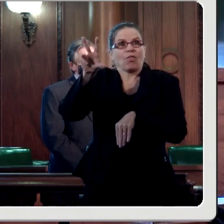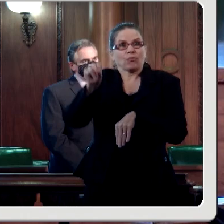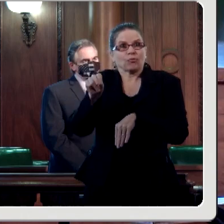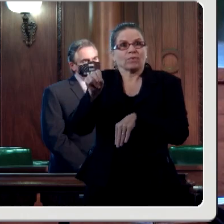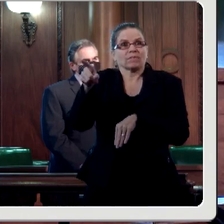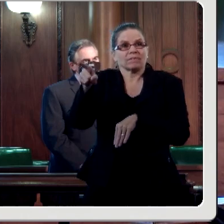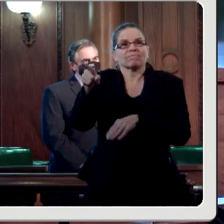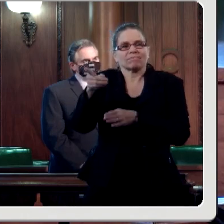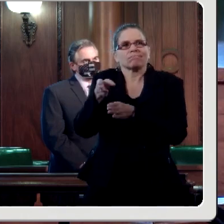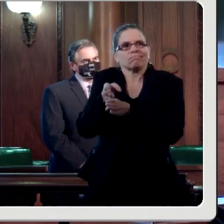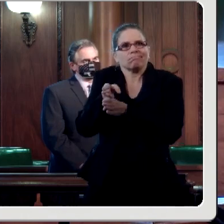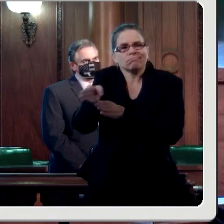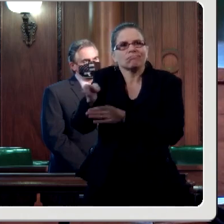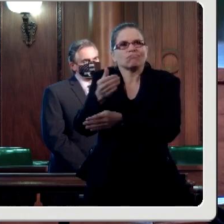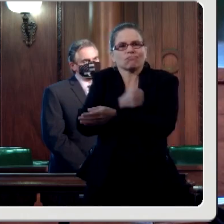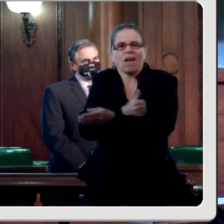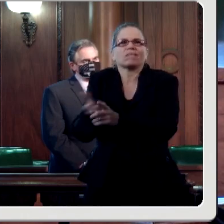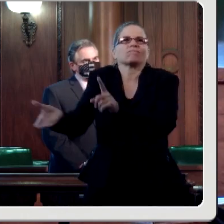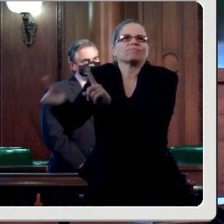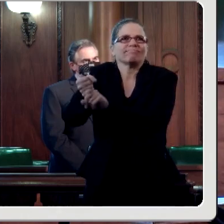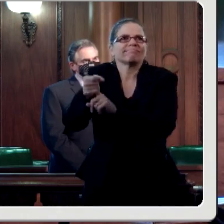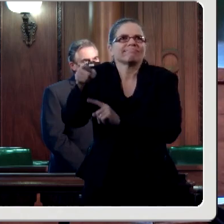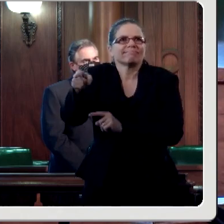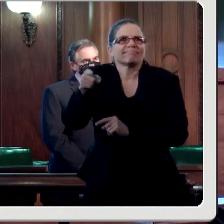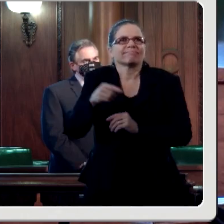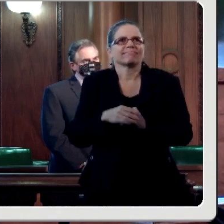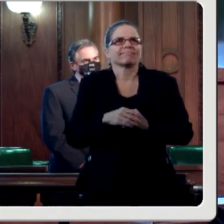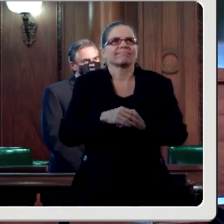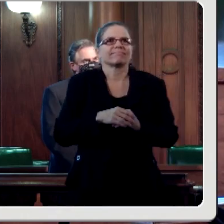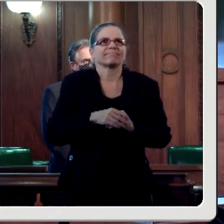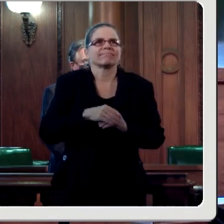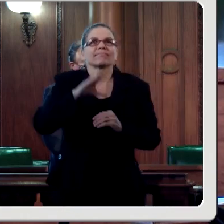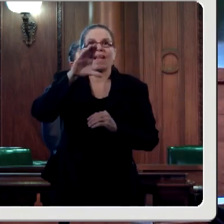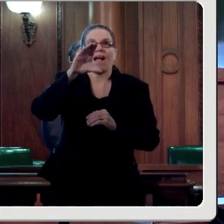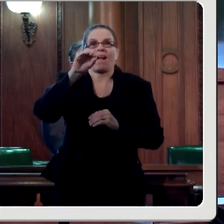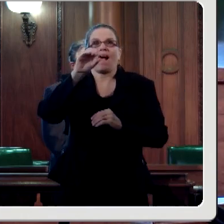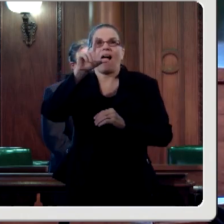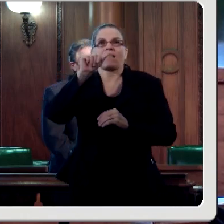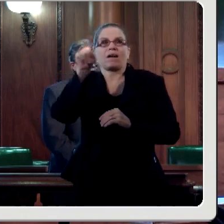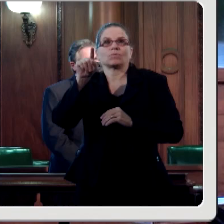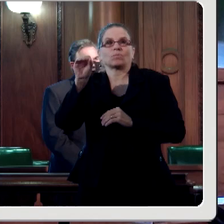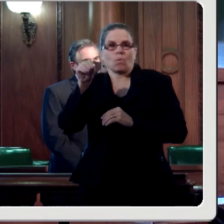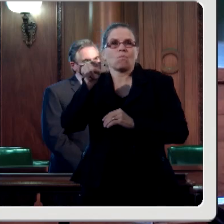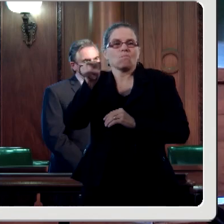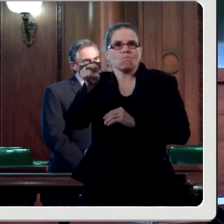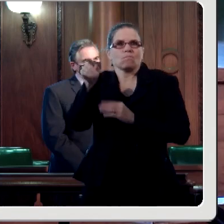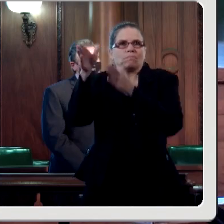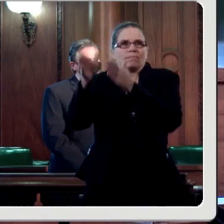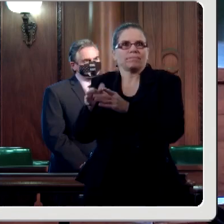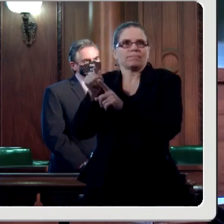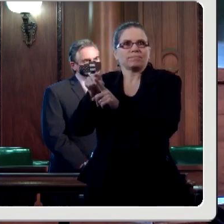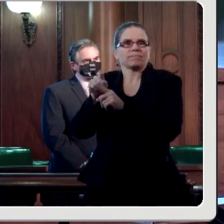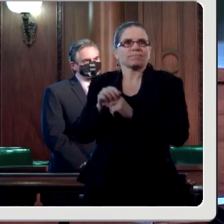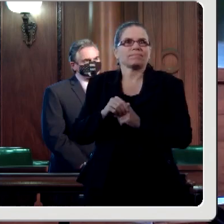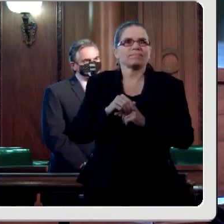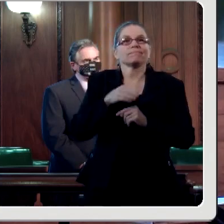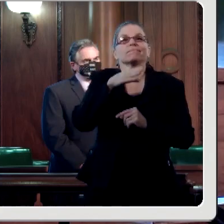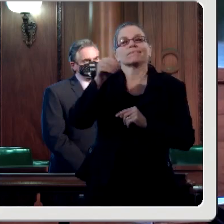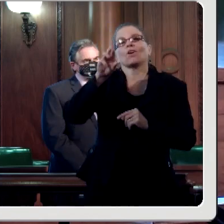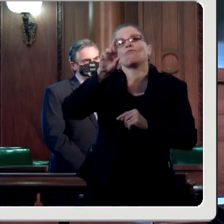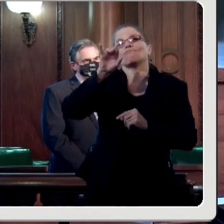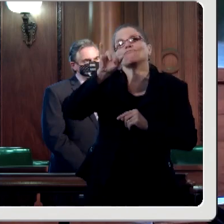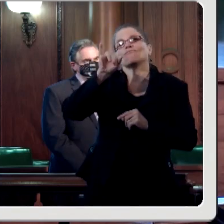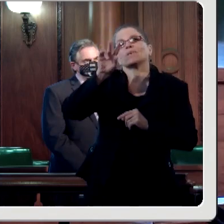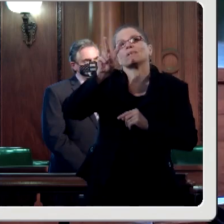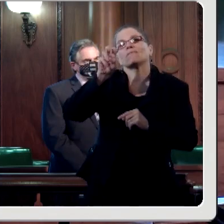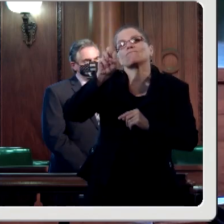offender, 24-year-old Darian Colazzo of West Springfield, 25-year-old Alexis Rivera of Springfield,